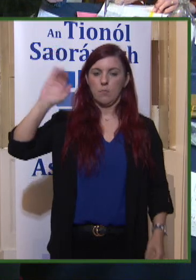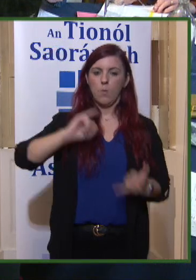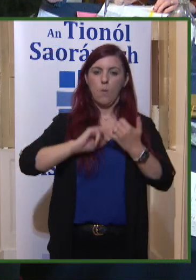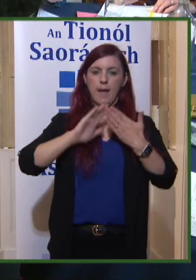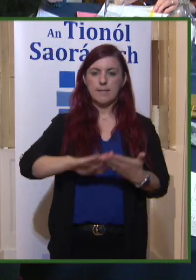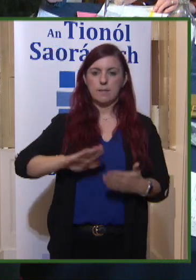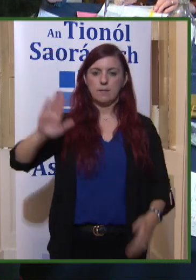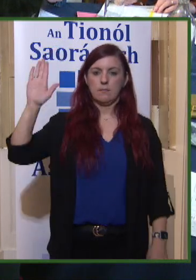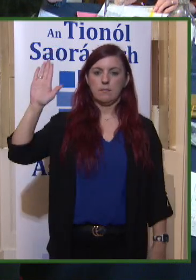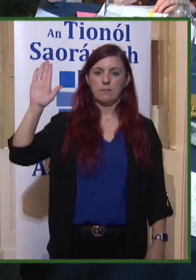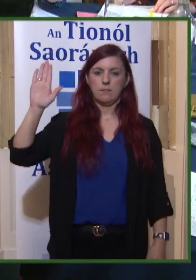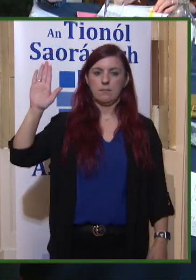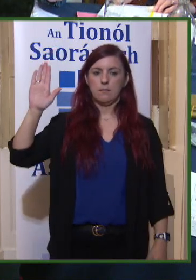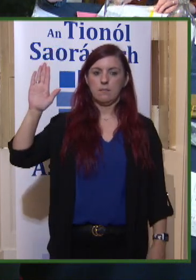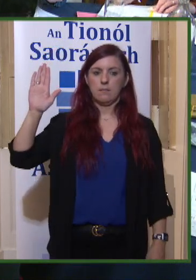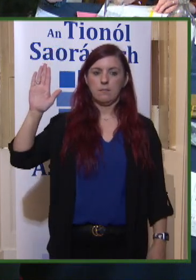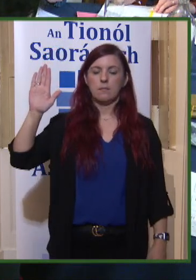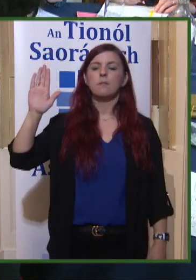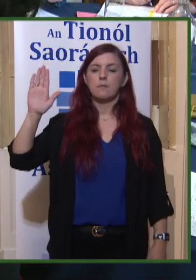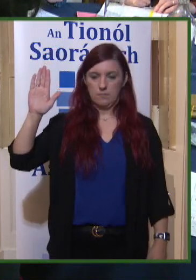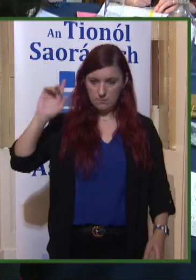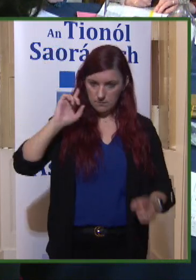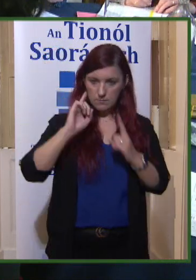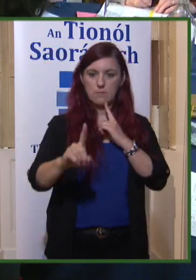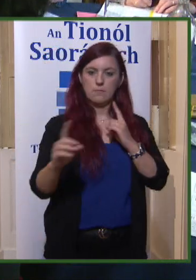against. So the amendment carries.